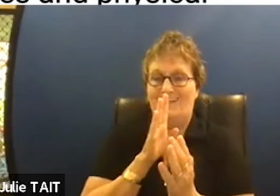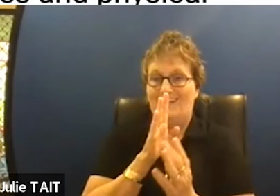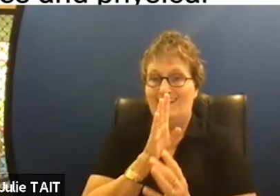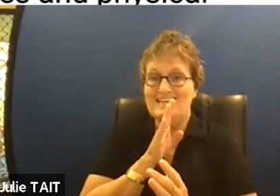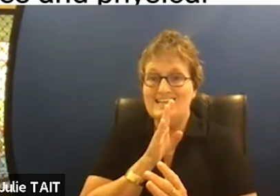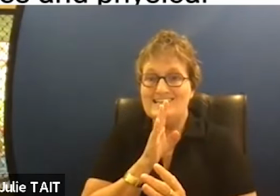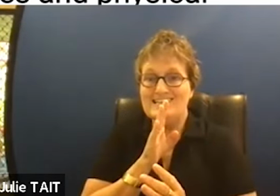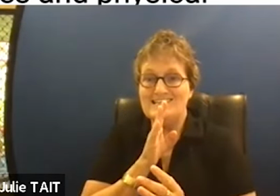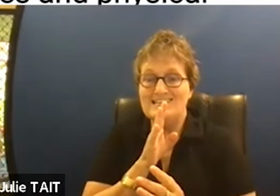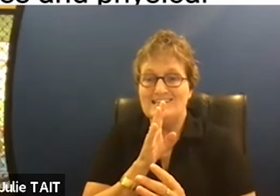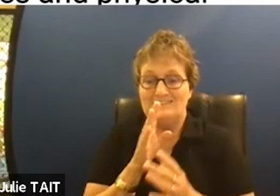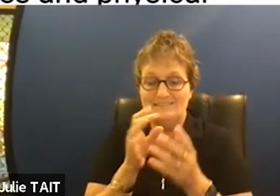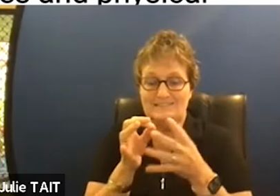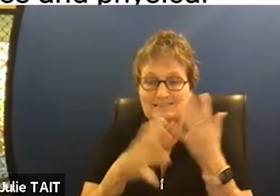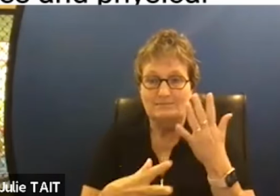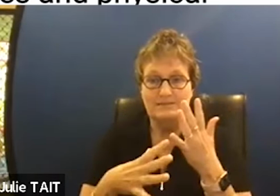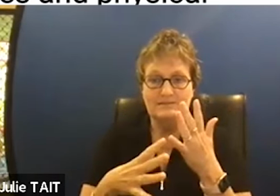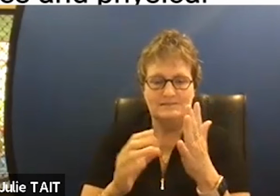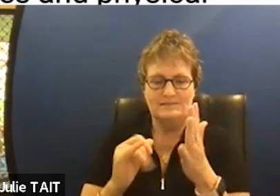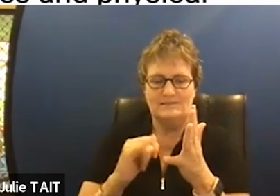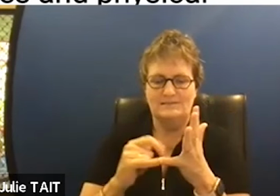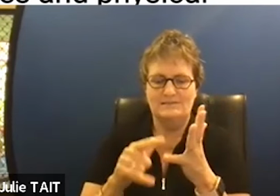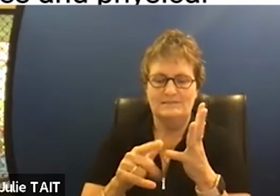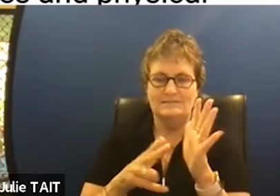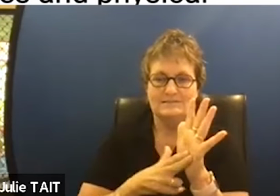about in more detail in a moment.